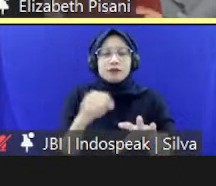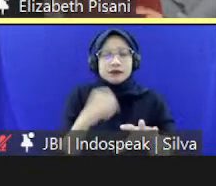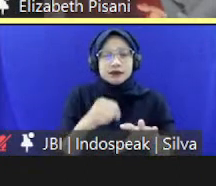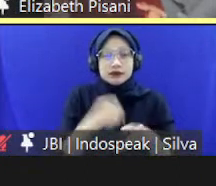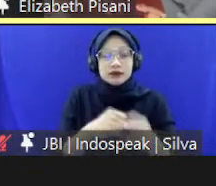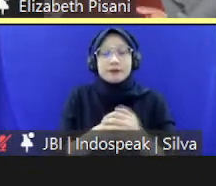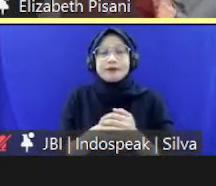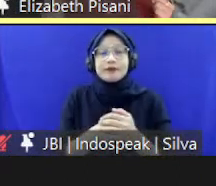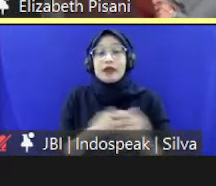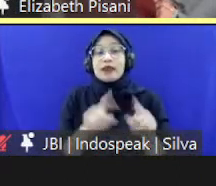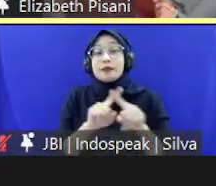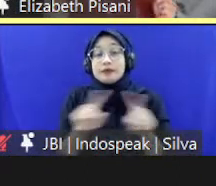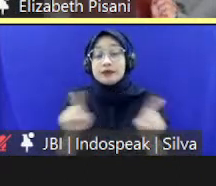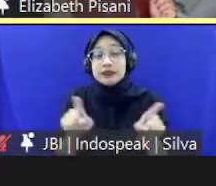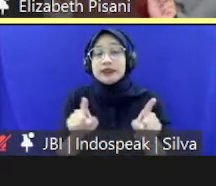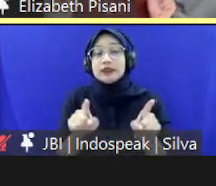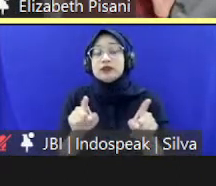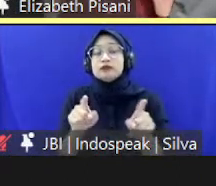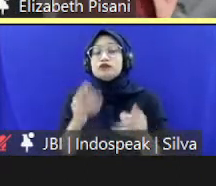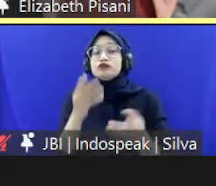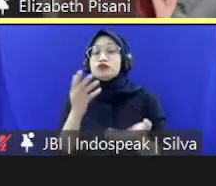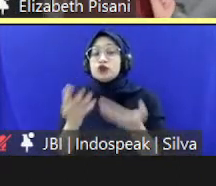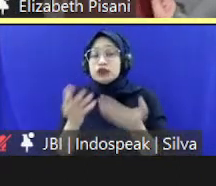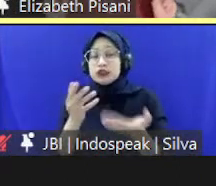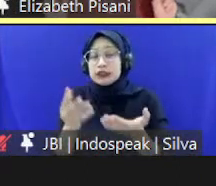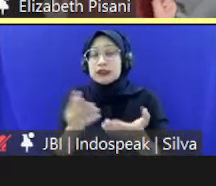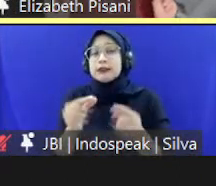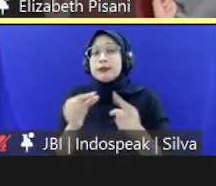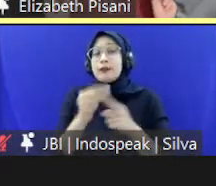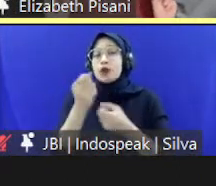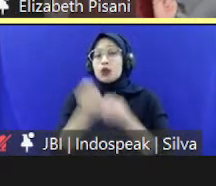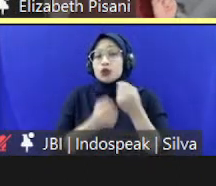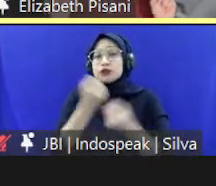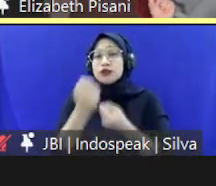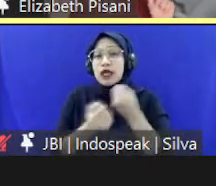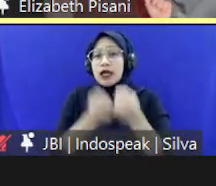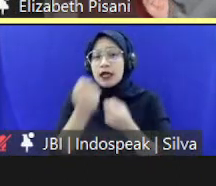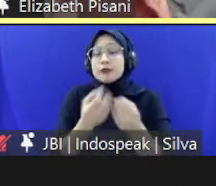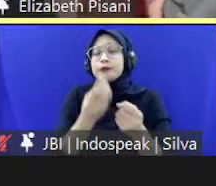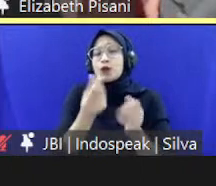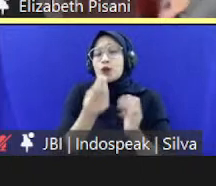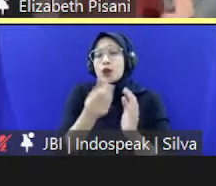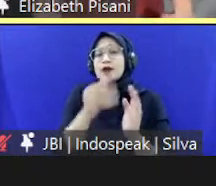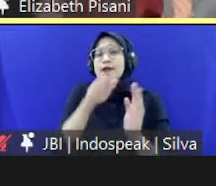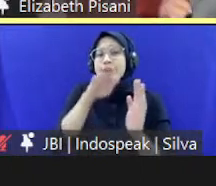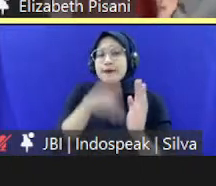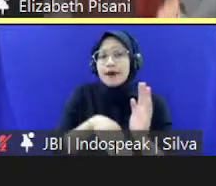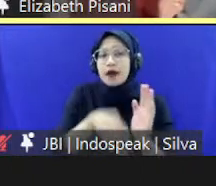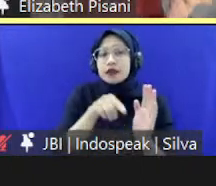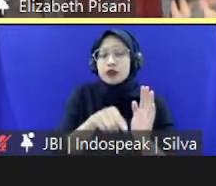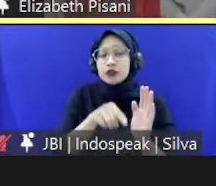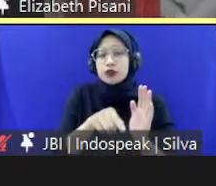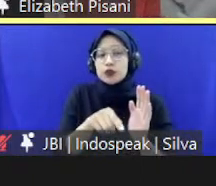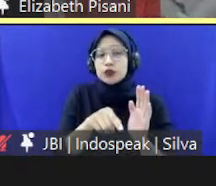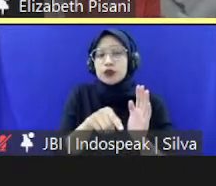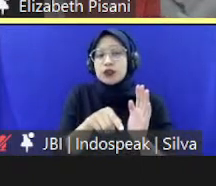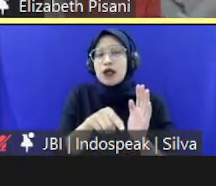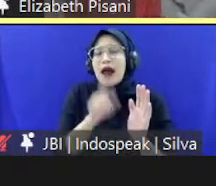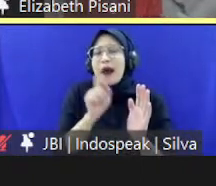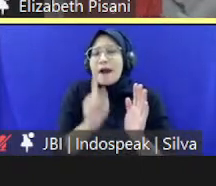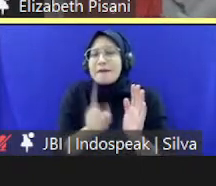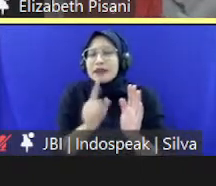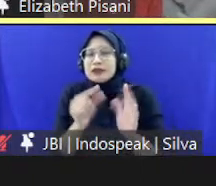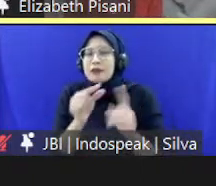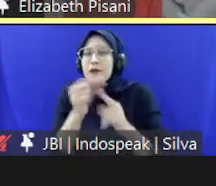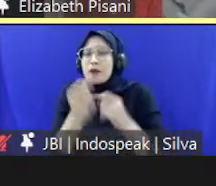the other hand, it is possible that companies are bearing these very low prices because, so you ask yourself, well, why do you bid so low for